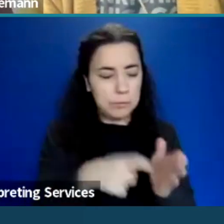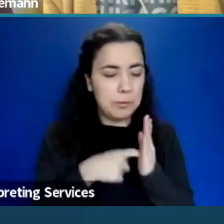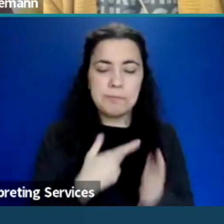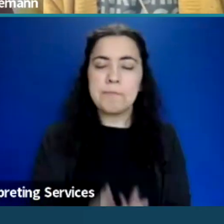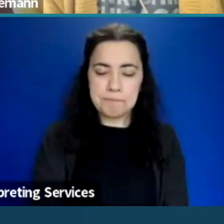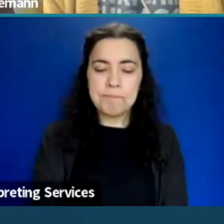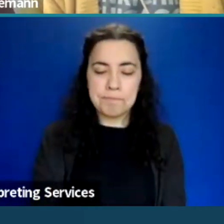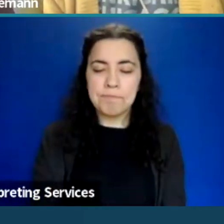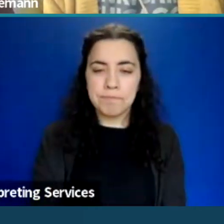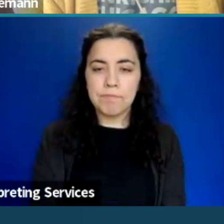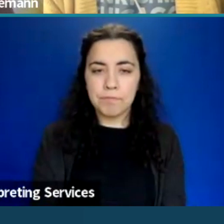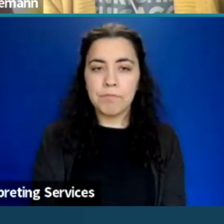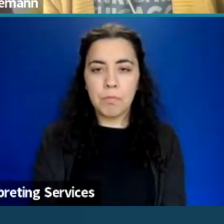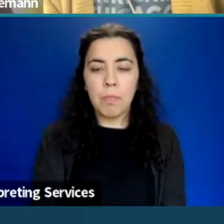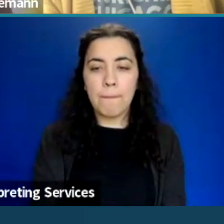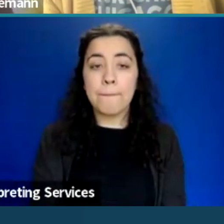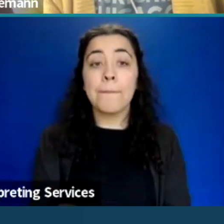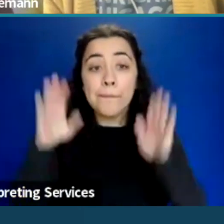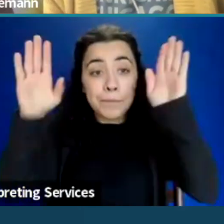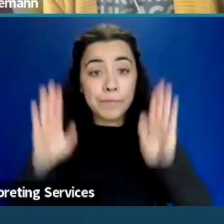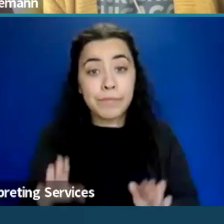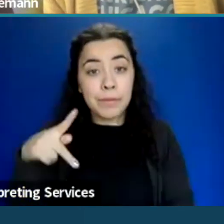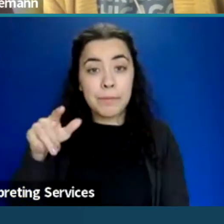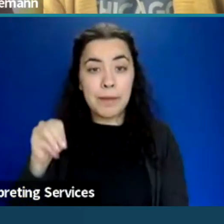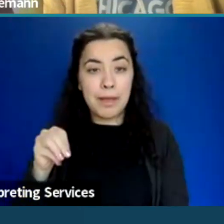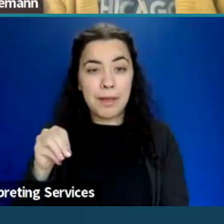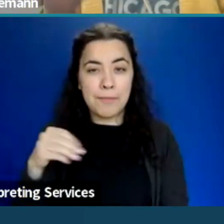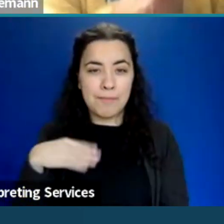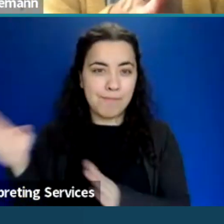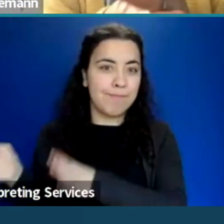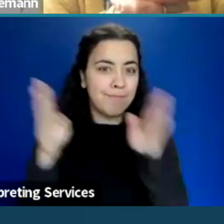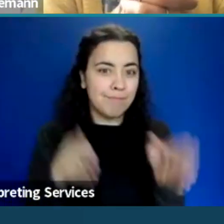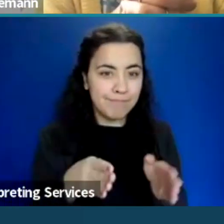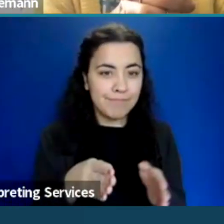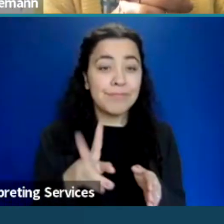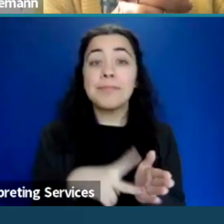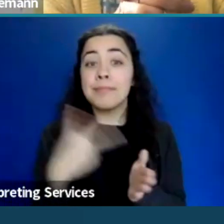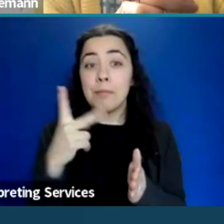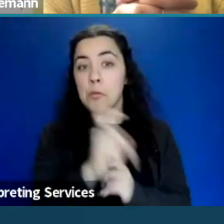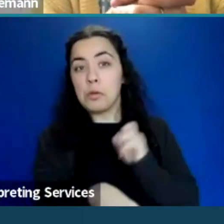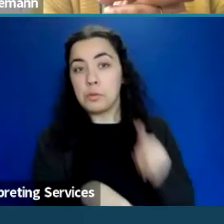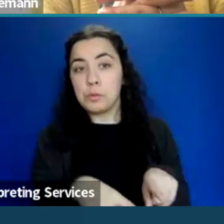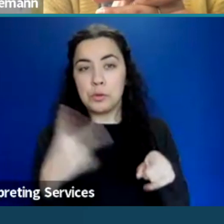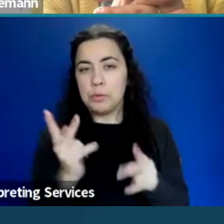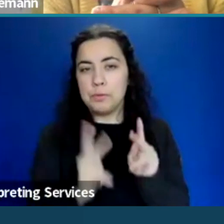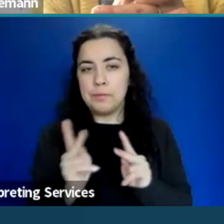requirements. Excellent. And Pam, I'm coming to you for this one. This is a double question from 2 people, and it's